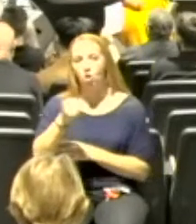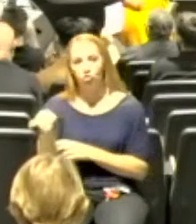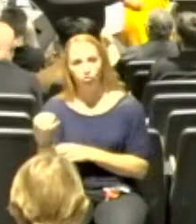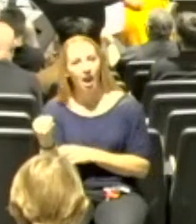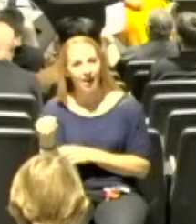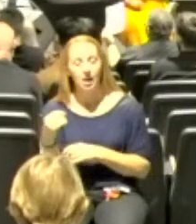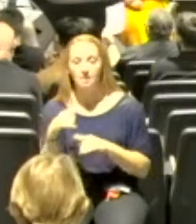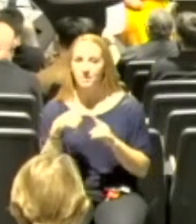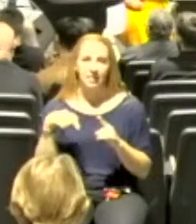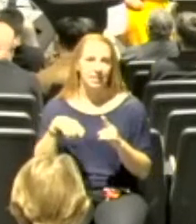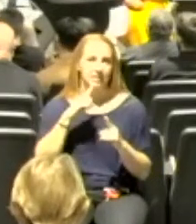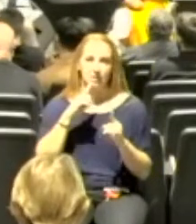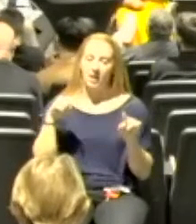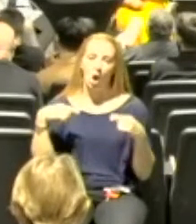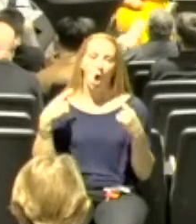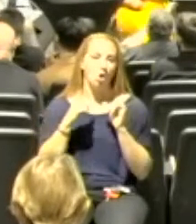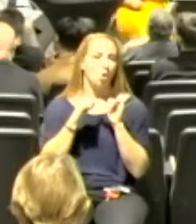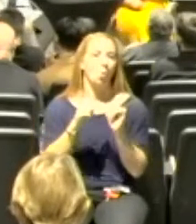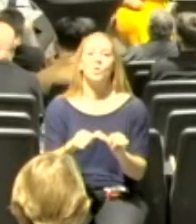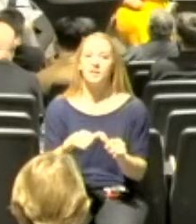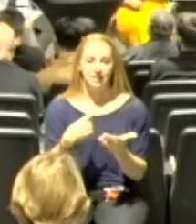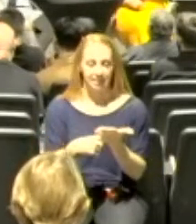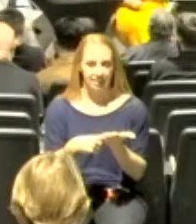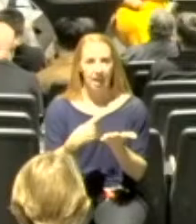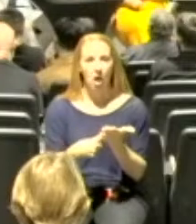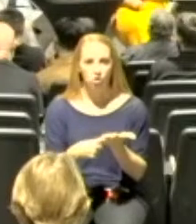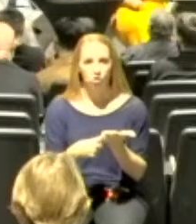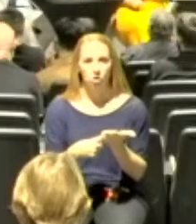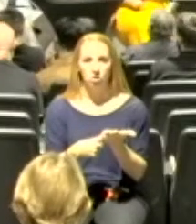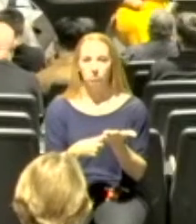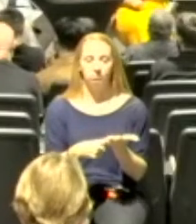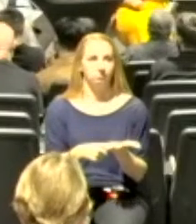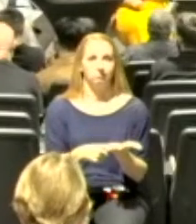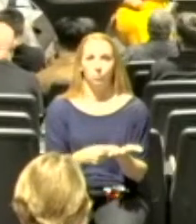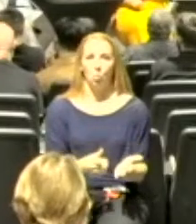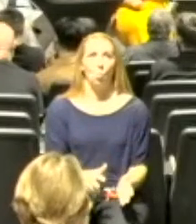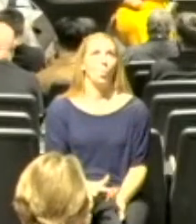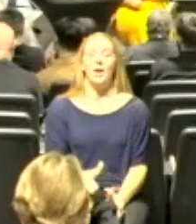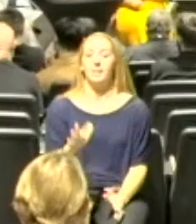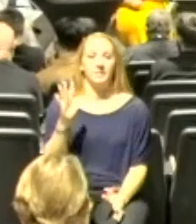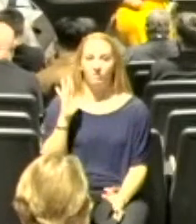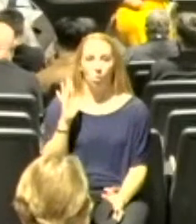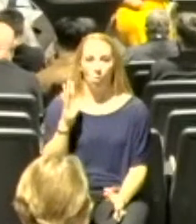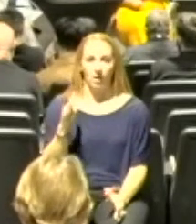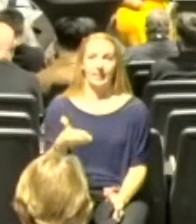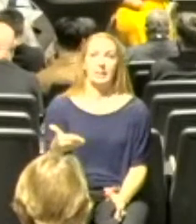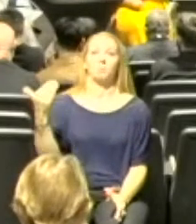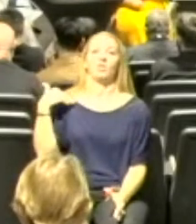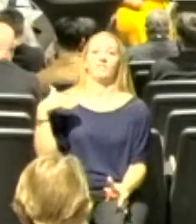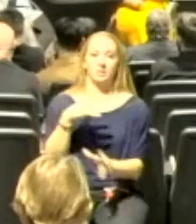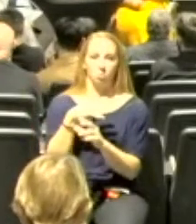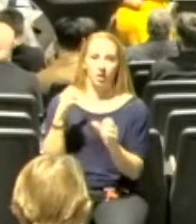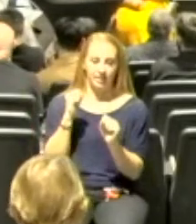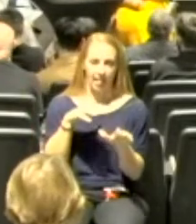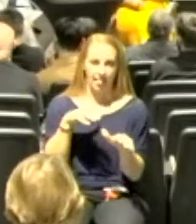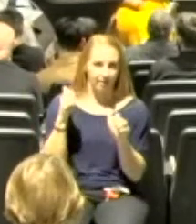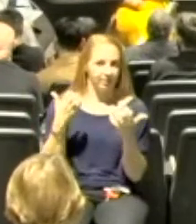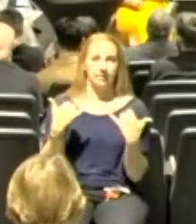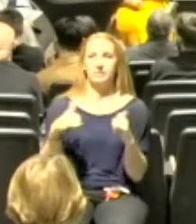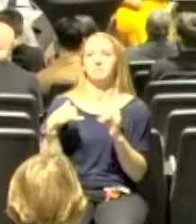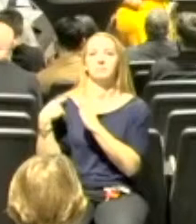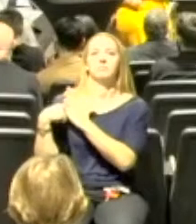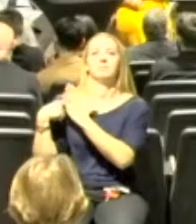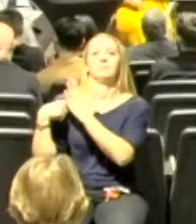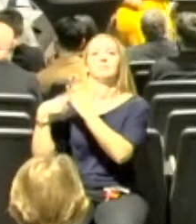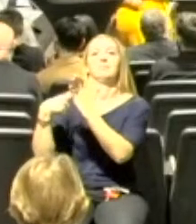been an ongoing discussion well before the previous president, Bart Patterson, left, and